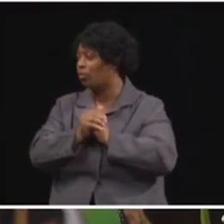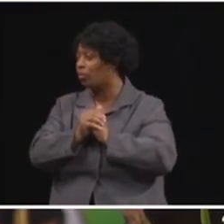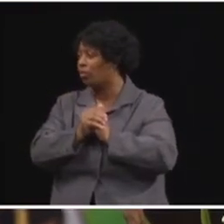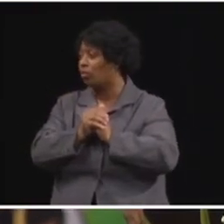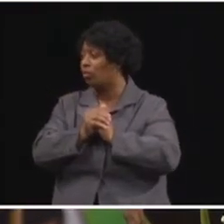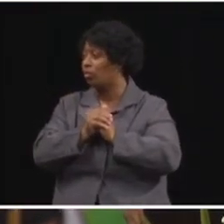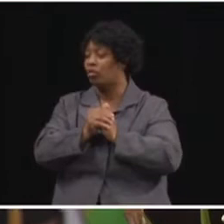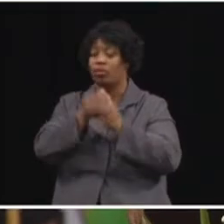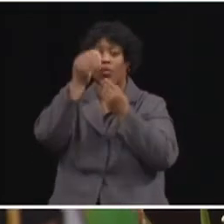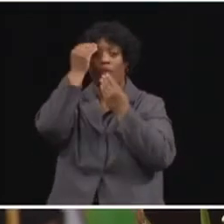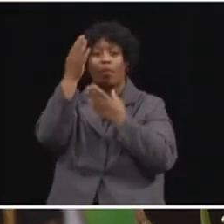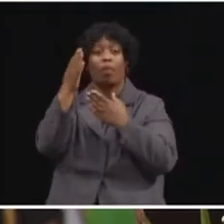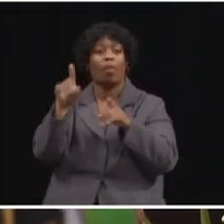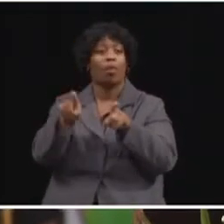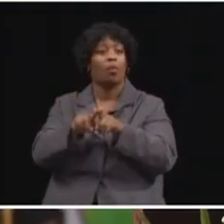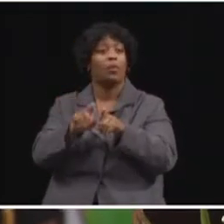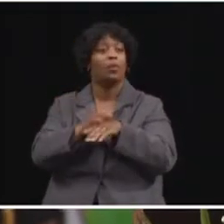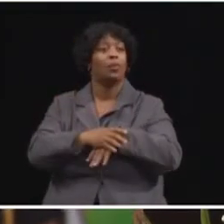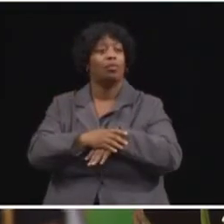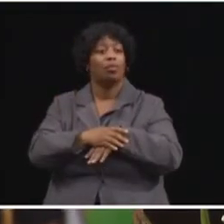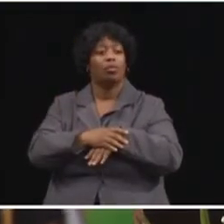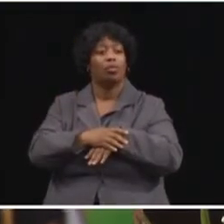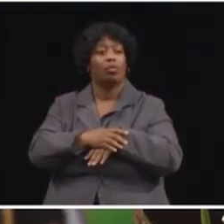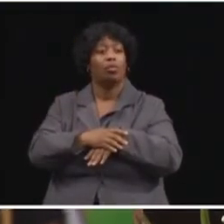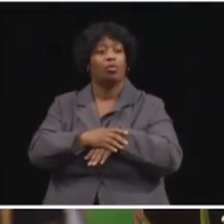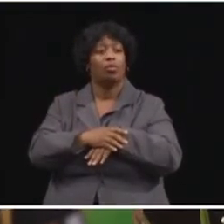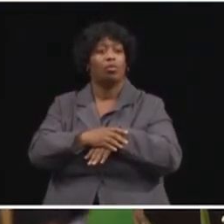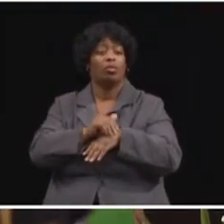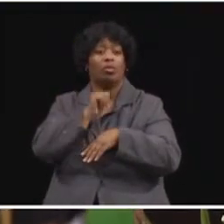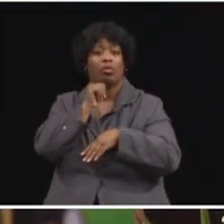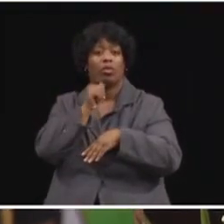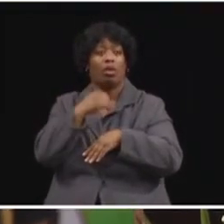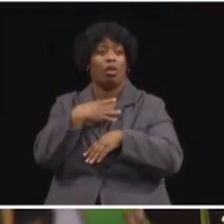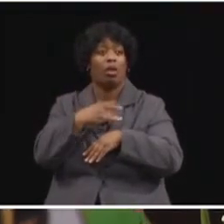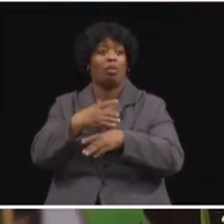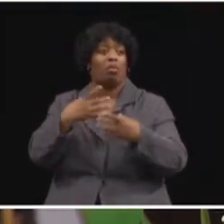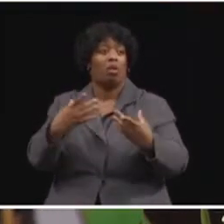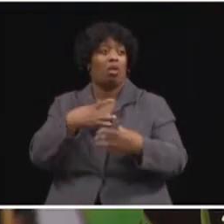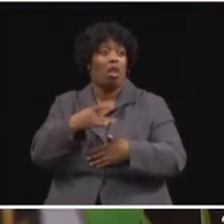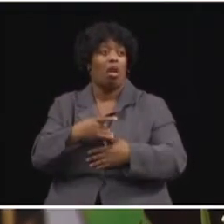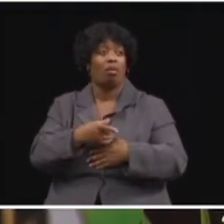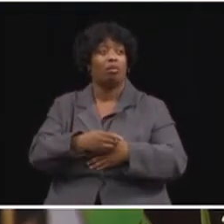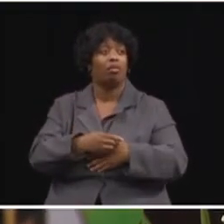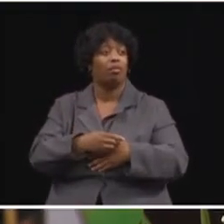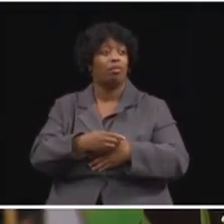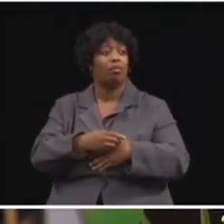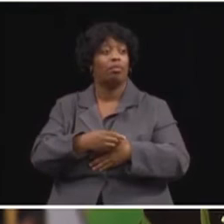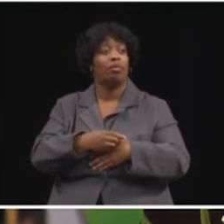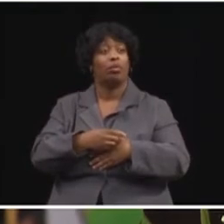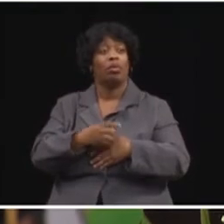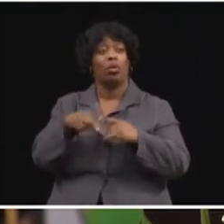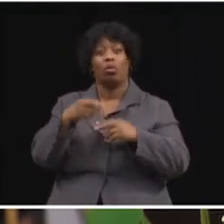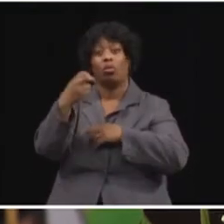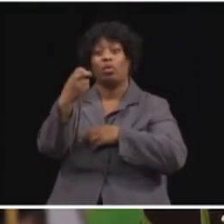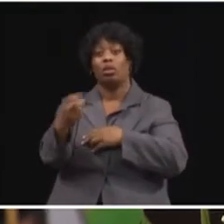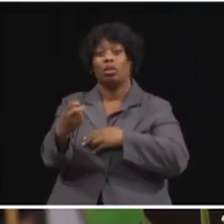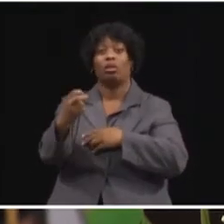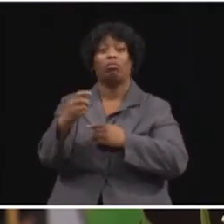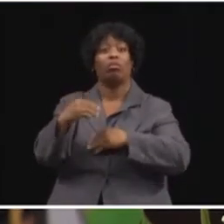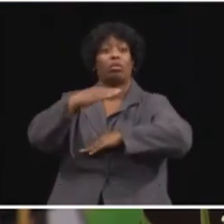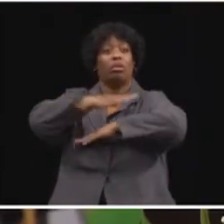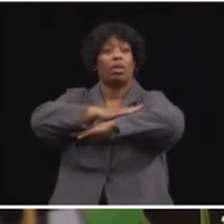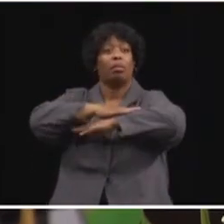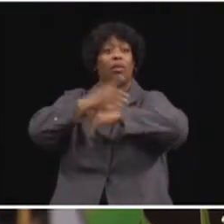And let me tell you something. Everybody's not going to like it. But while you sit down at the table of